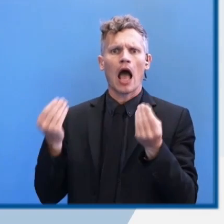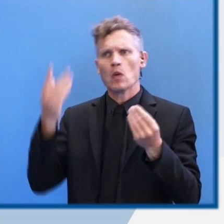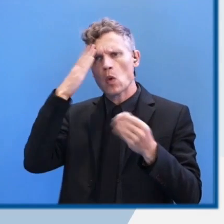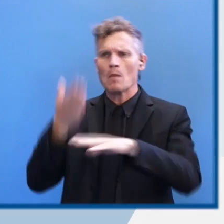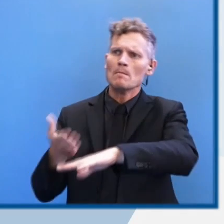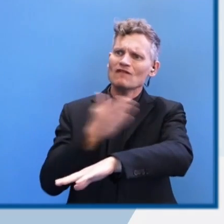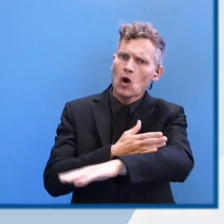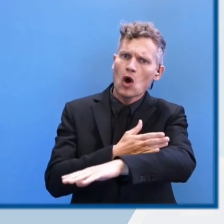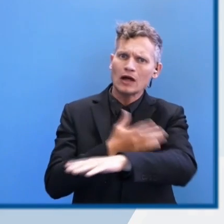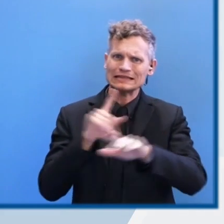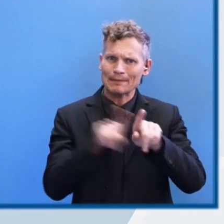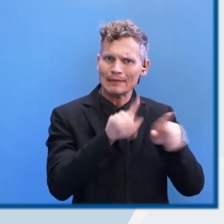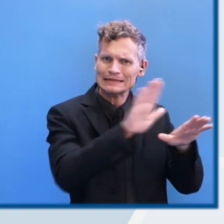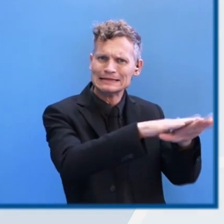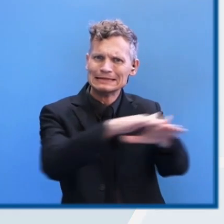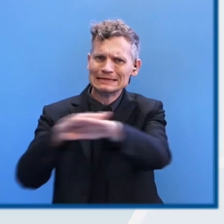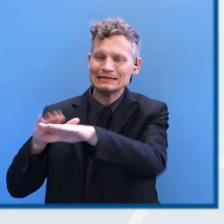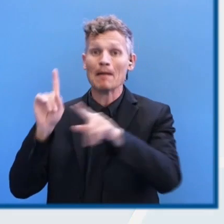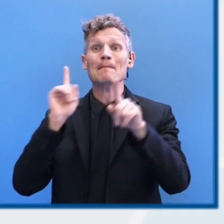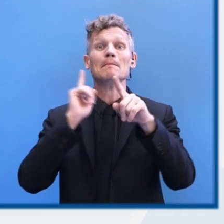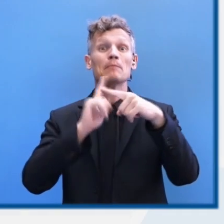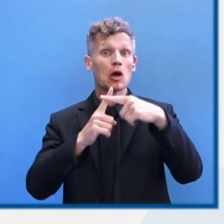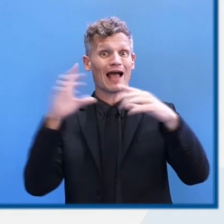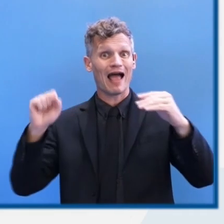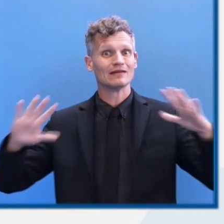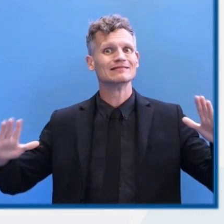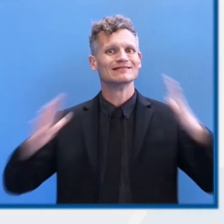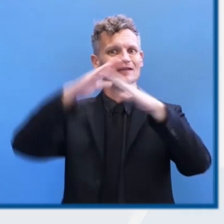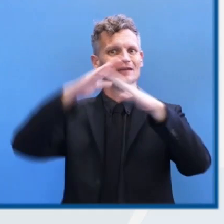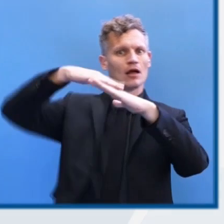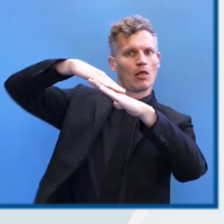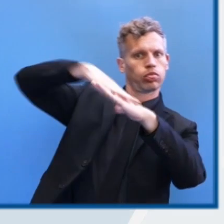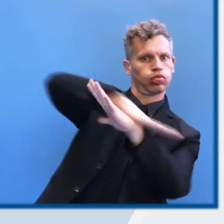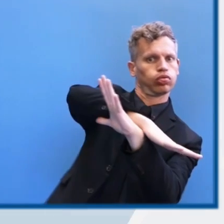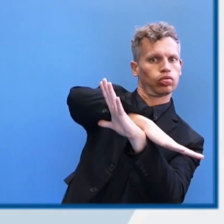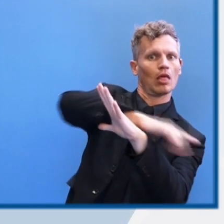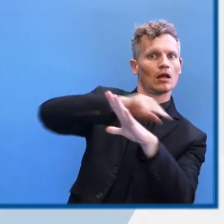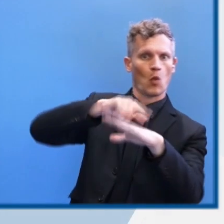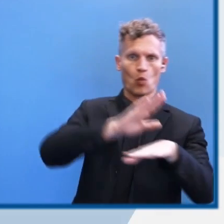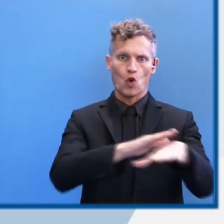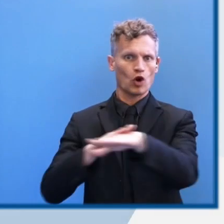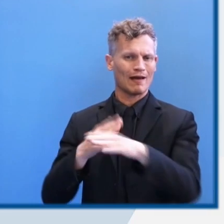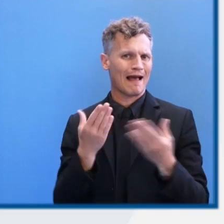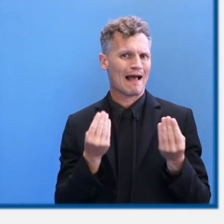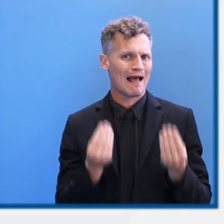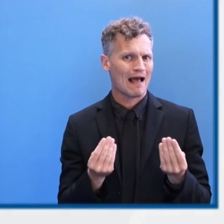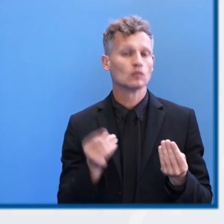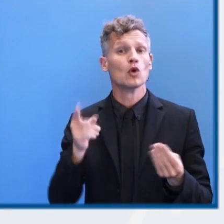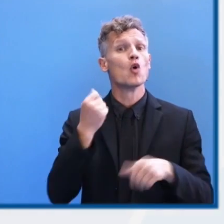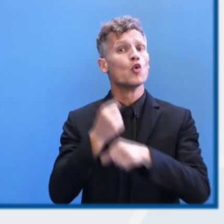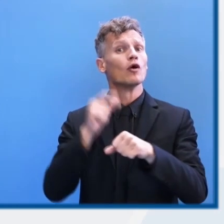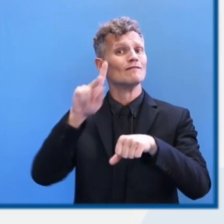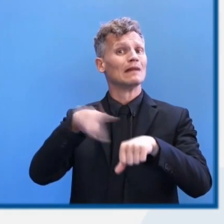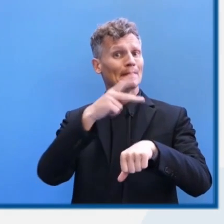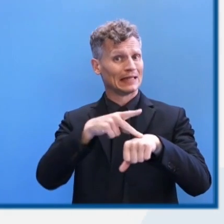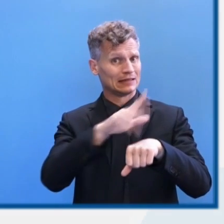and activities that cover disaster risk assessment. In addition to working in the Philippines, he's worked